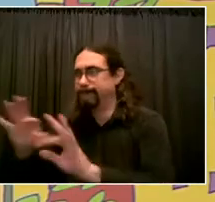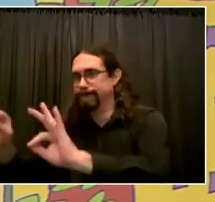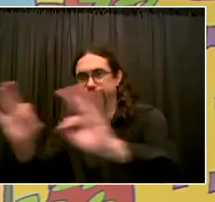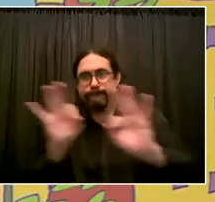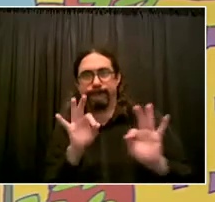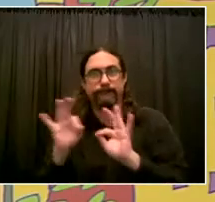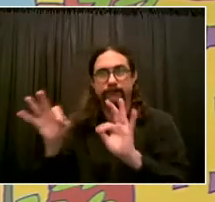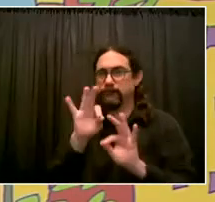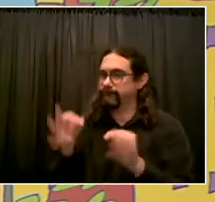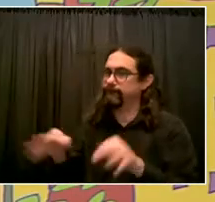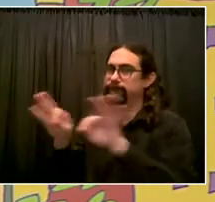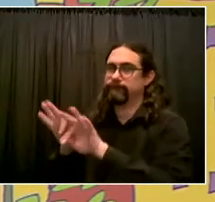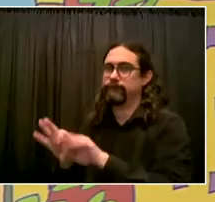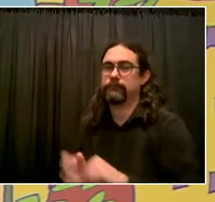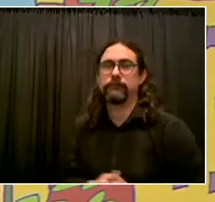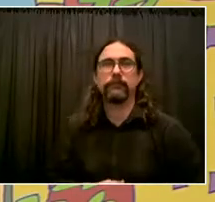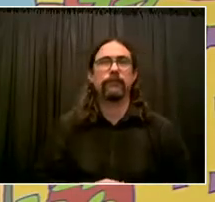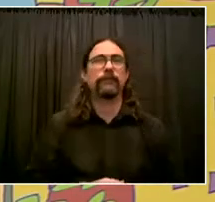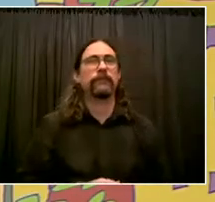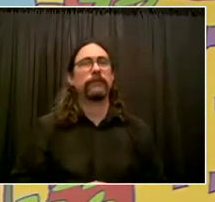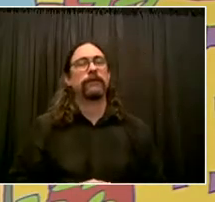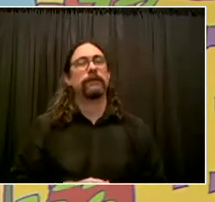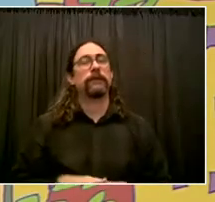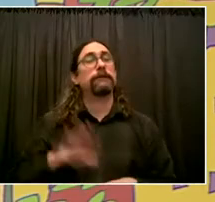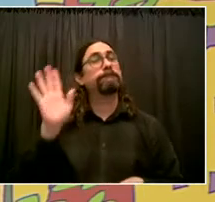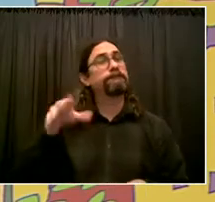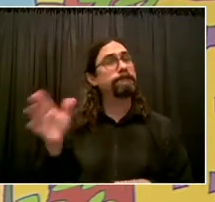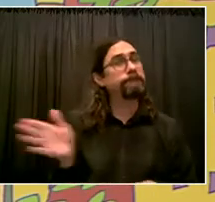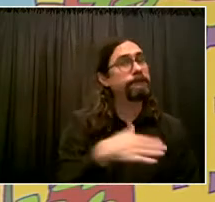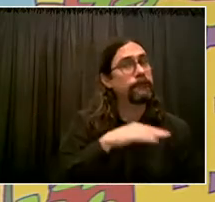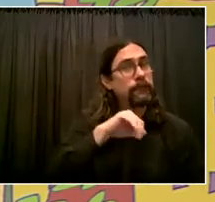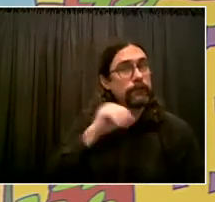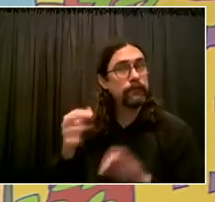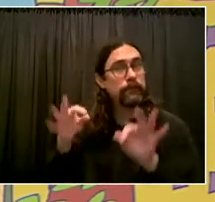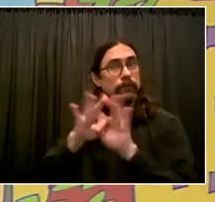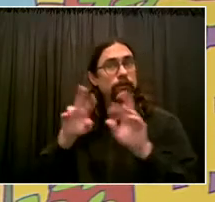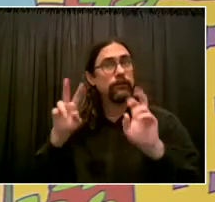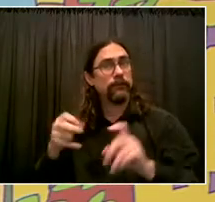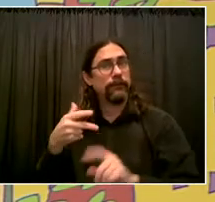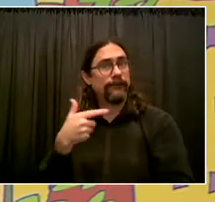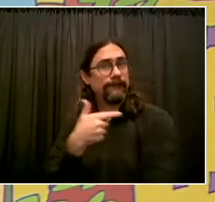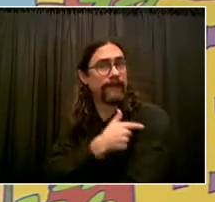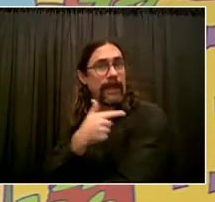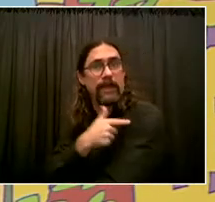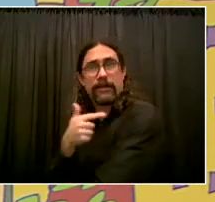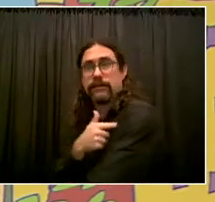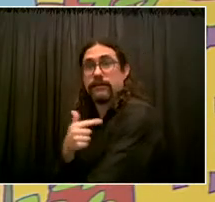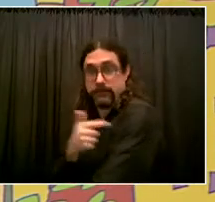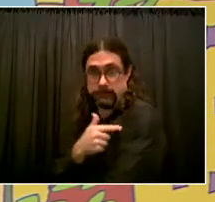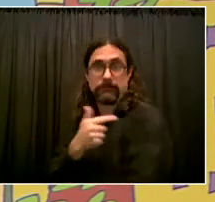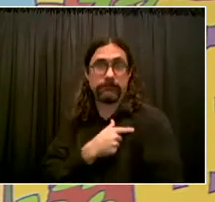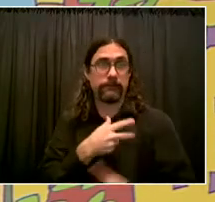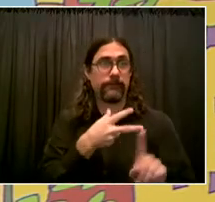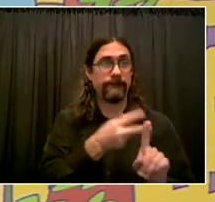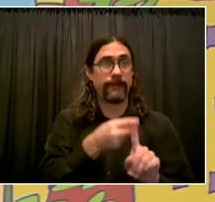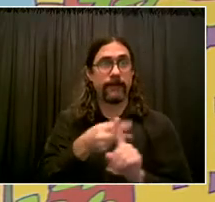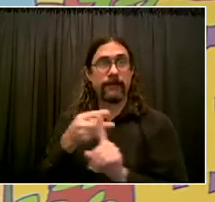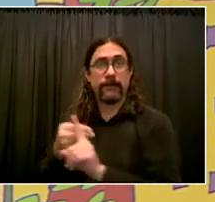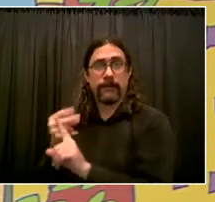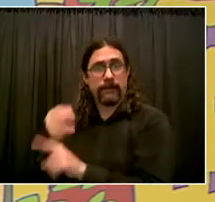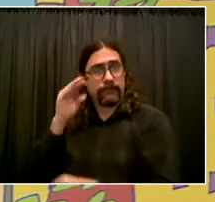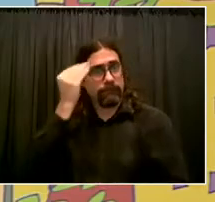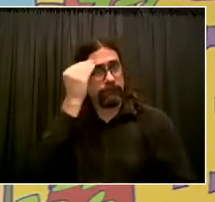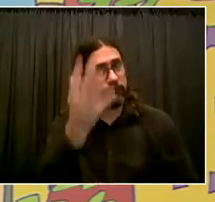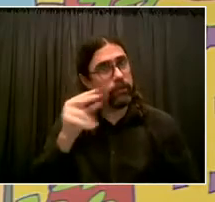proud of all New Yorkers. We have been leading the nation. The number of people who've gotten vaccinated, the approaches we put into effect, and the way people